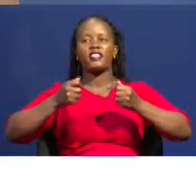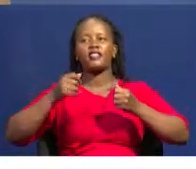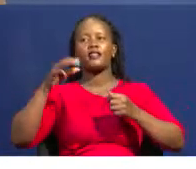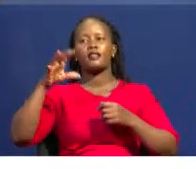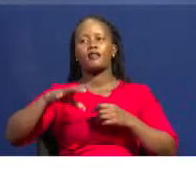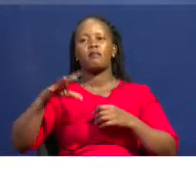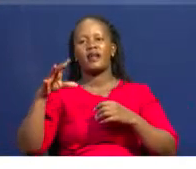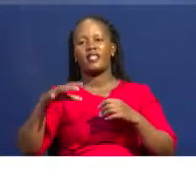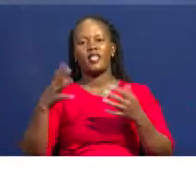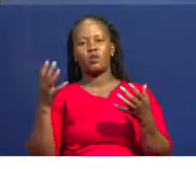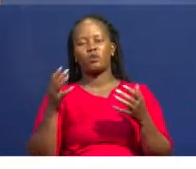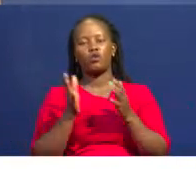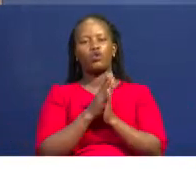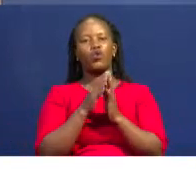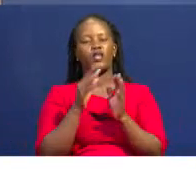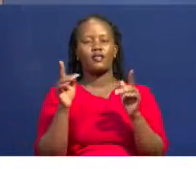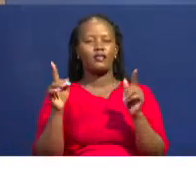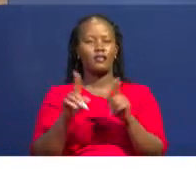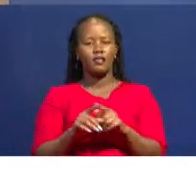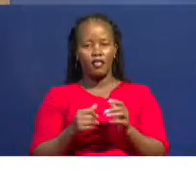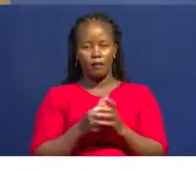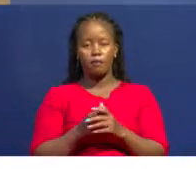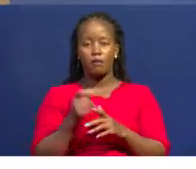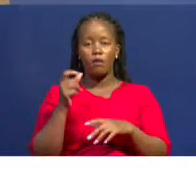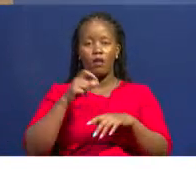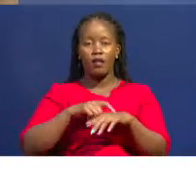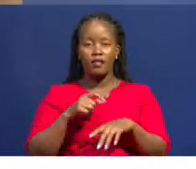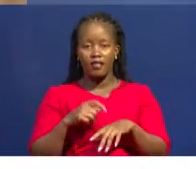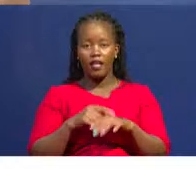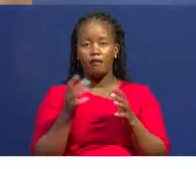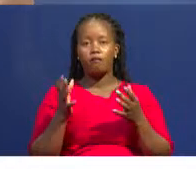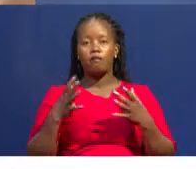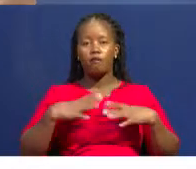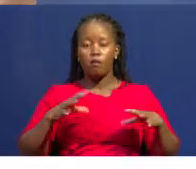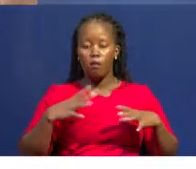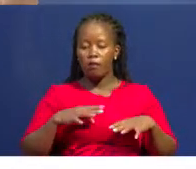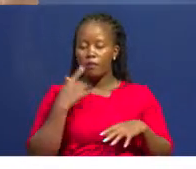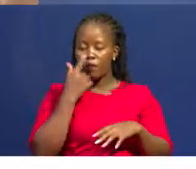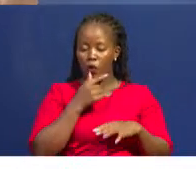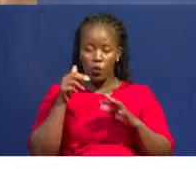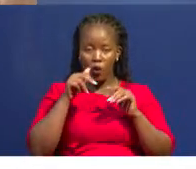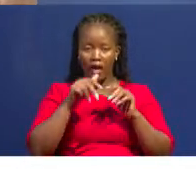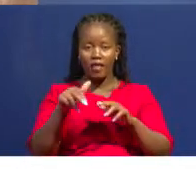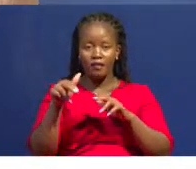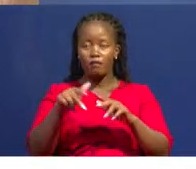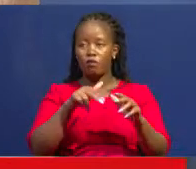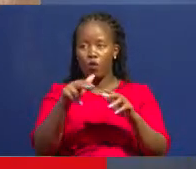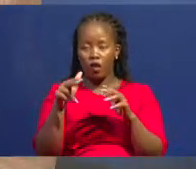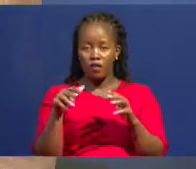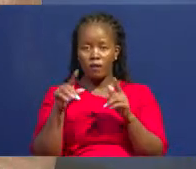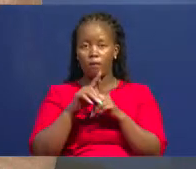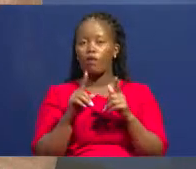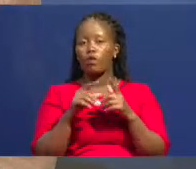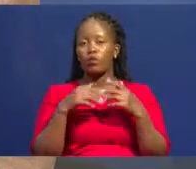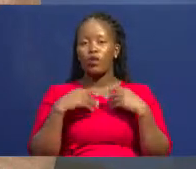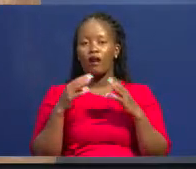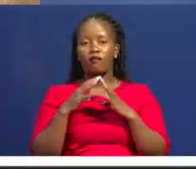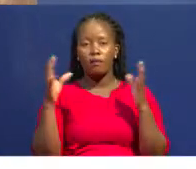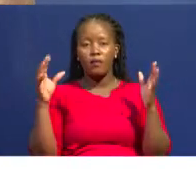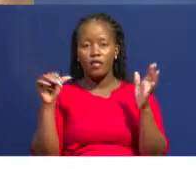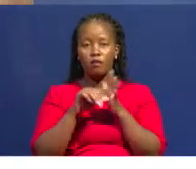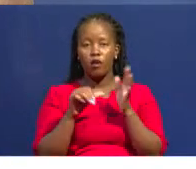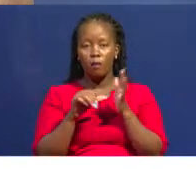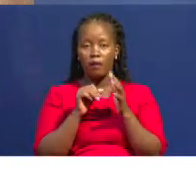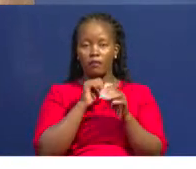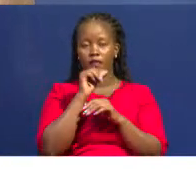hit mkokoteni. When a pedestrian, and there is a big issue here about the people being